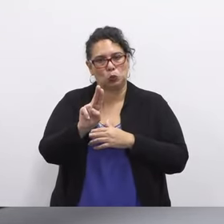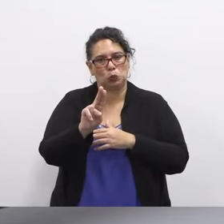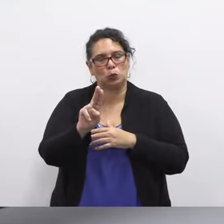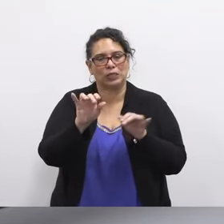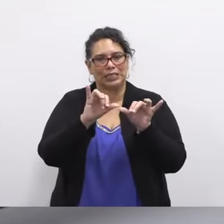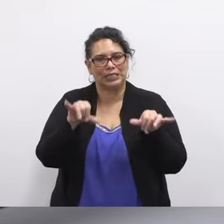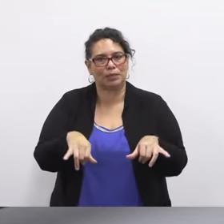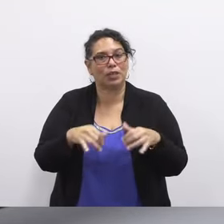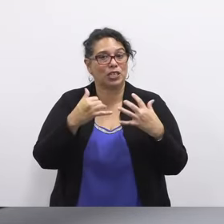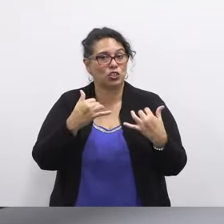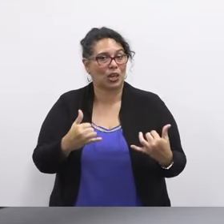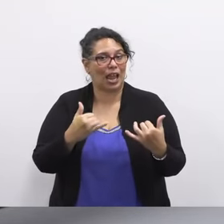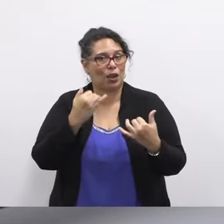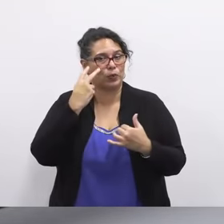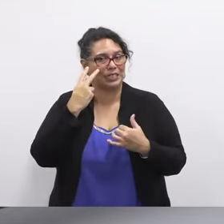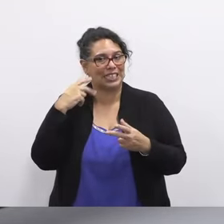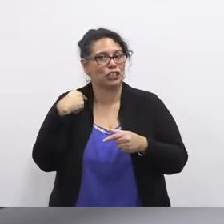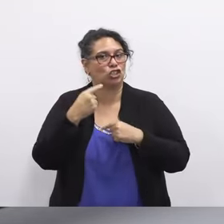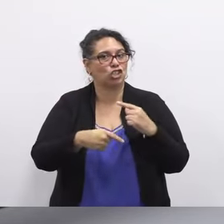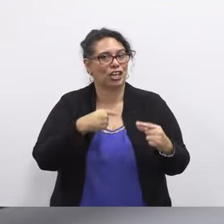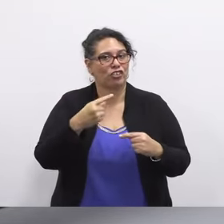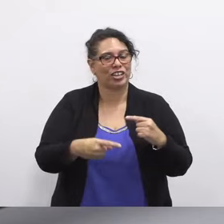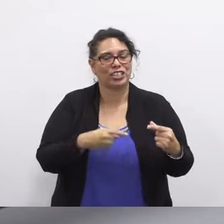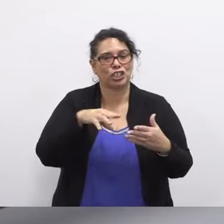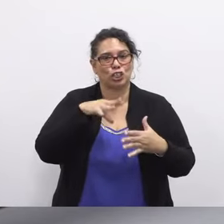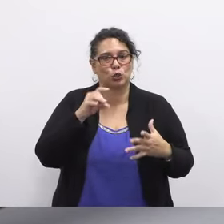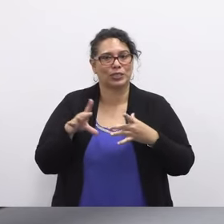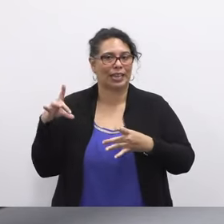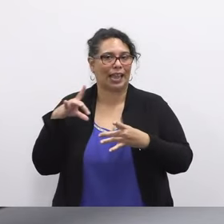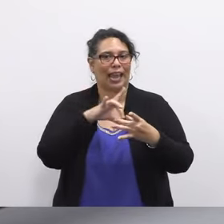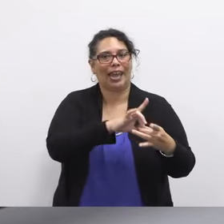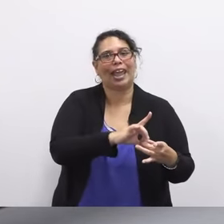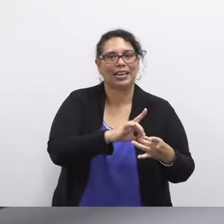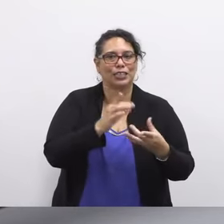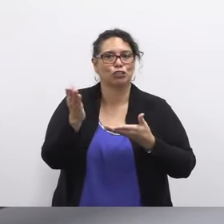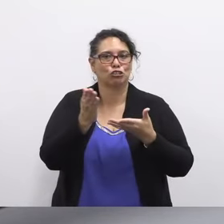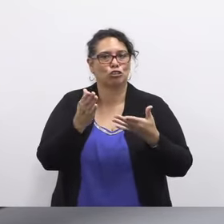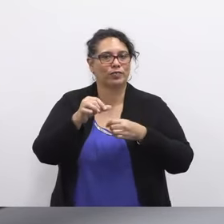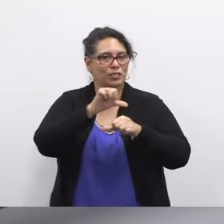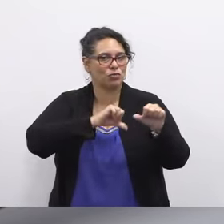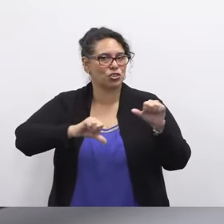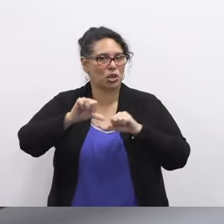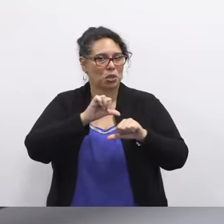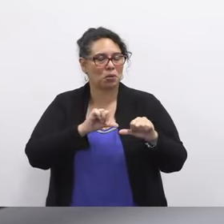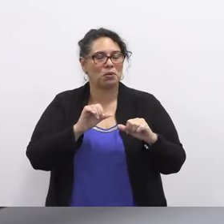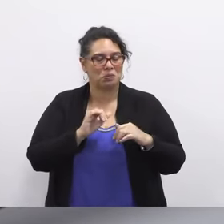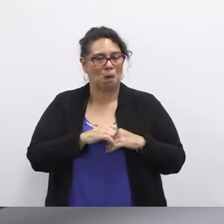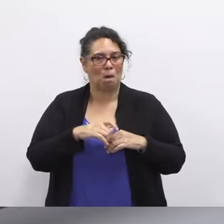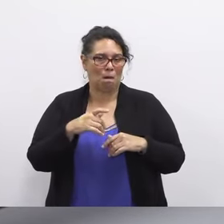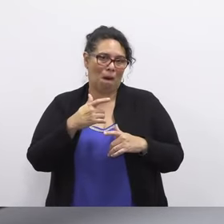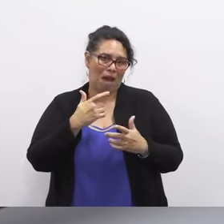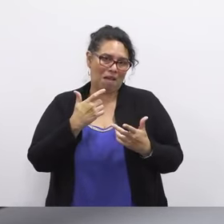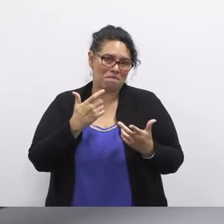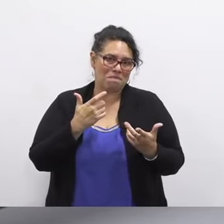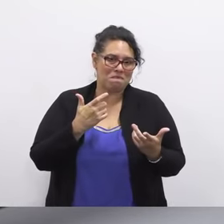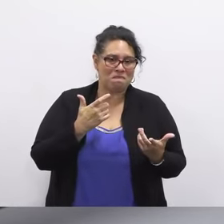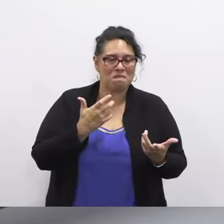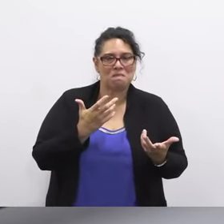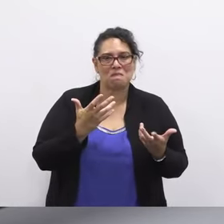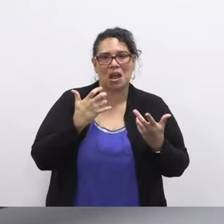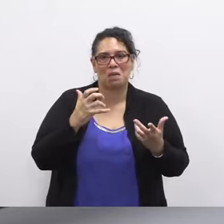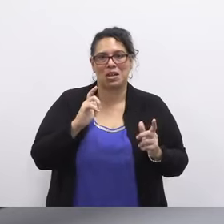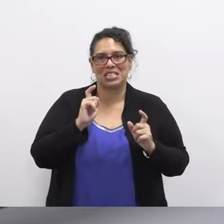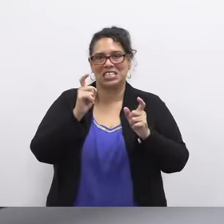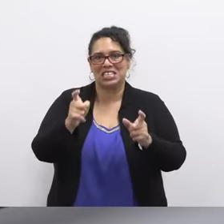so now we're seeing generations of students connect in service to one another. And so I was gonna pass on to Mr. Itzen,